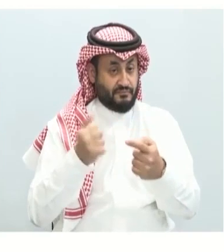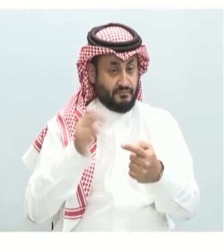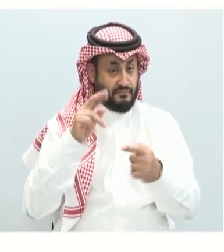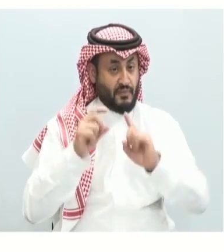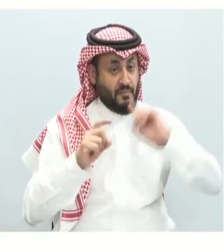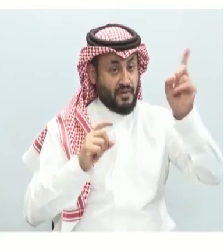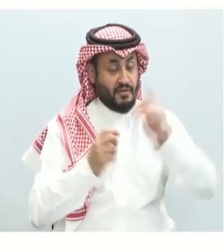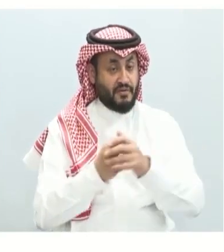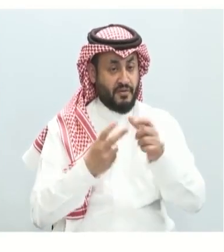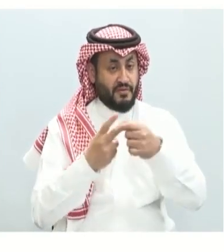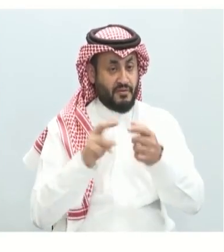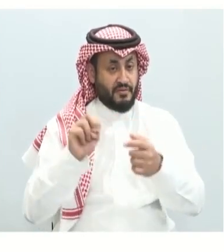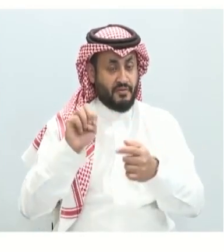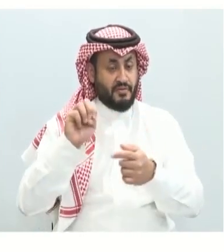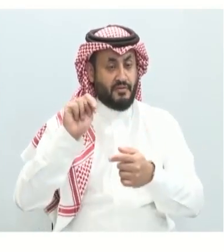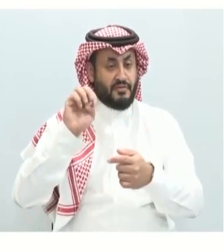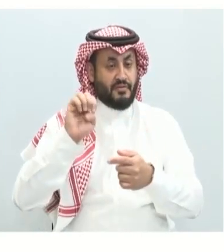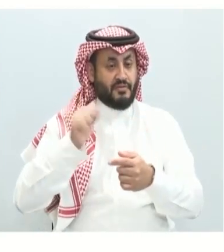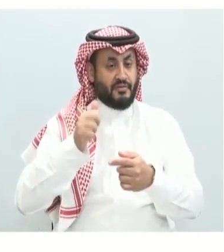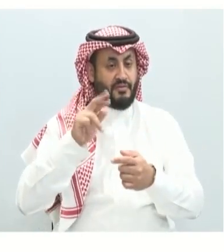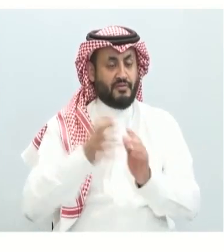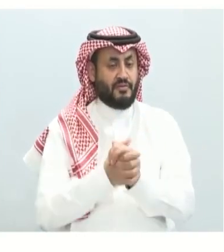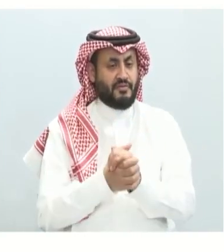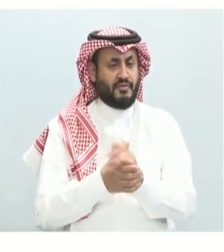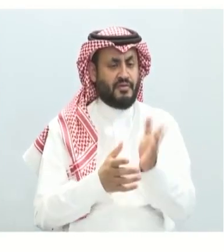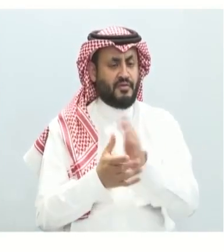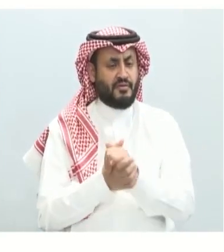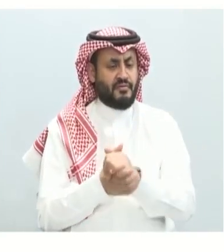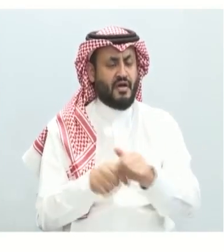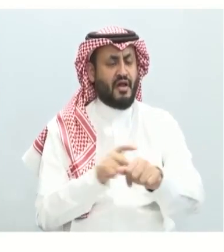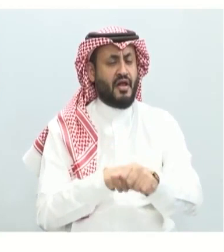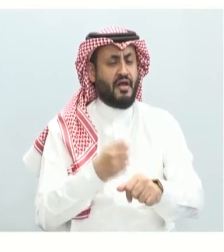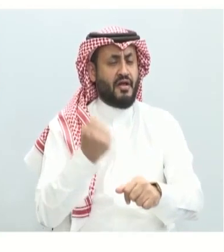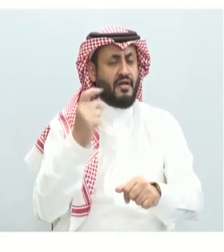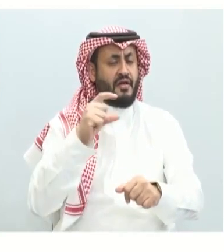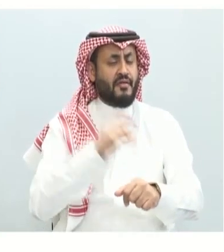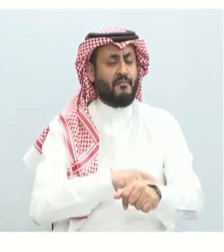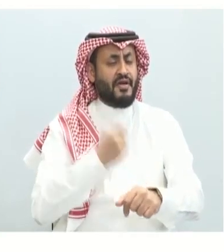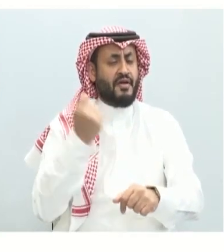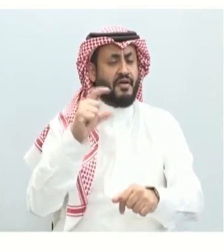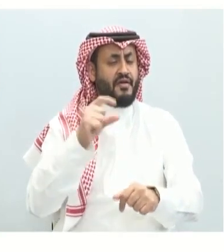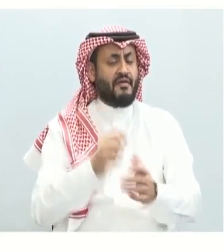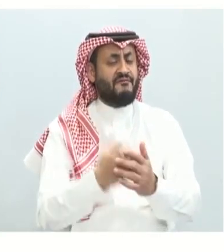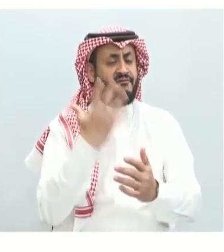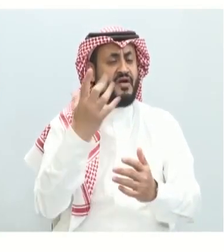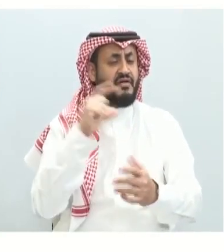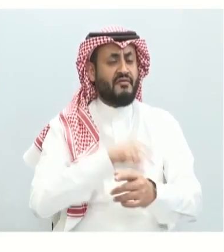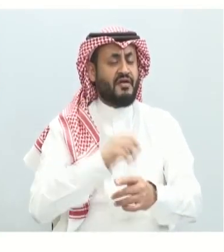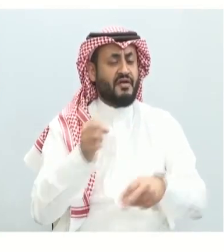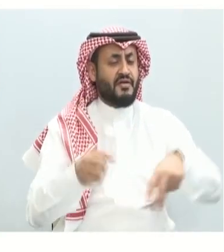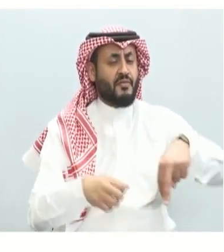near. And also we can talk about minutes. We can say that the place is 5 minutes